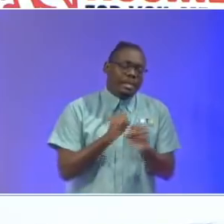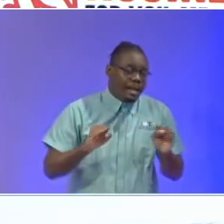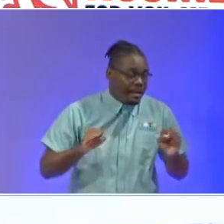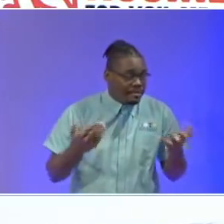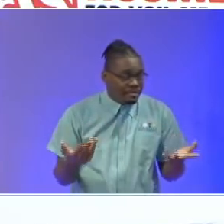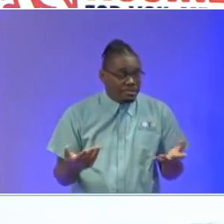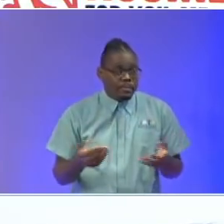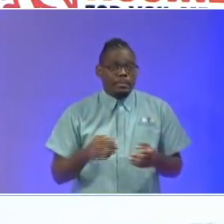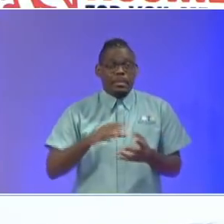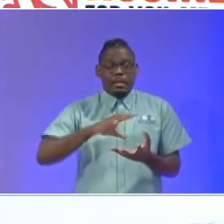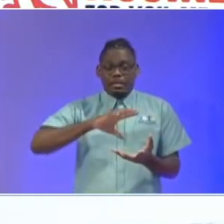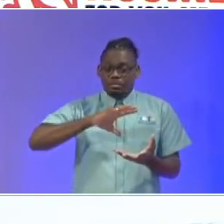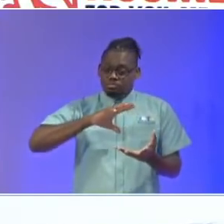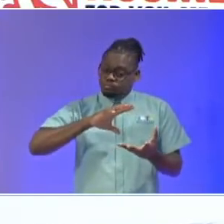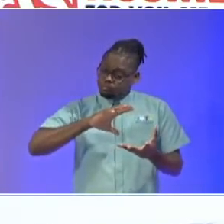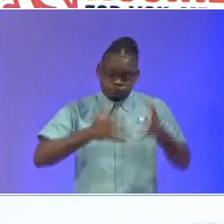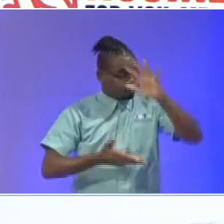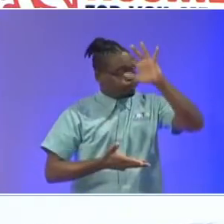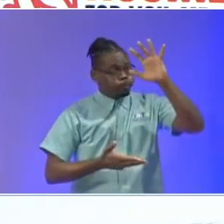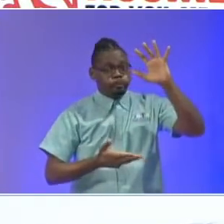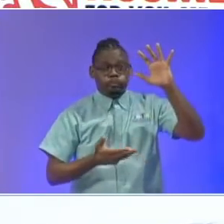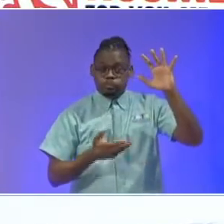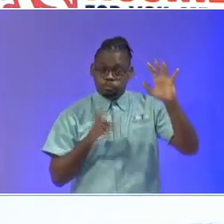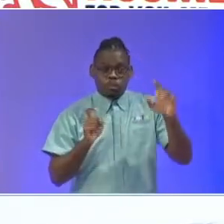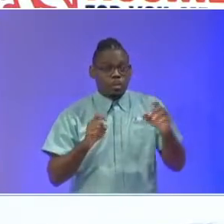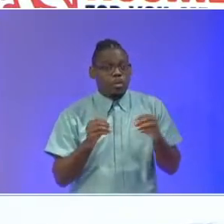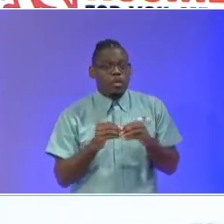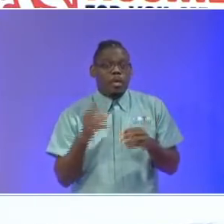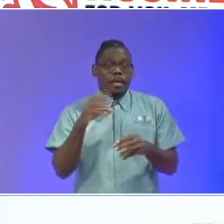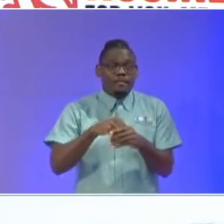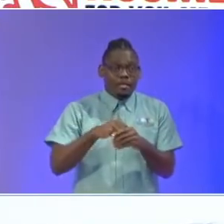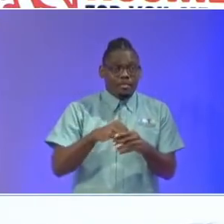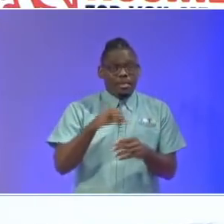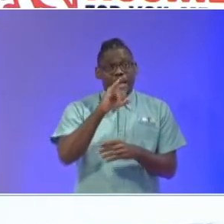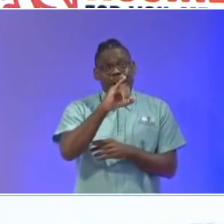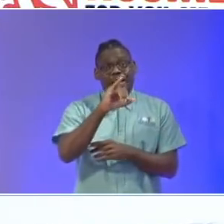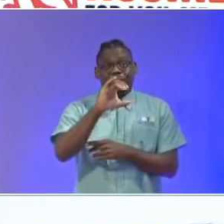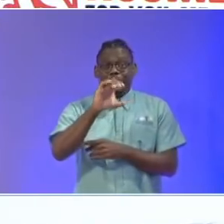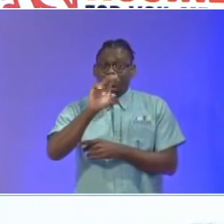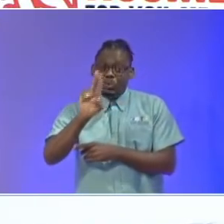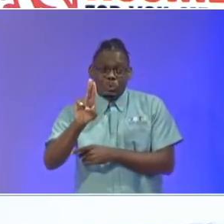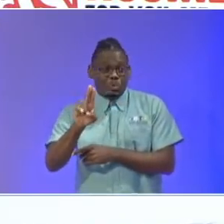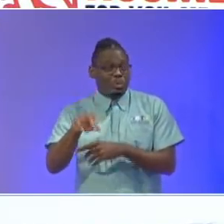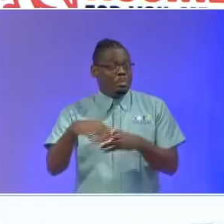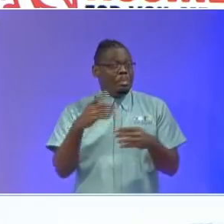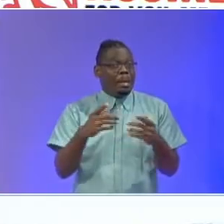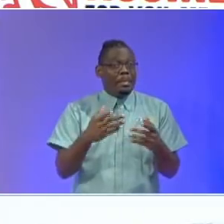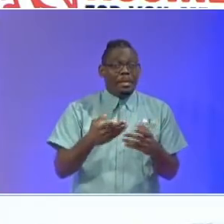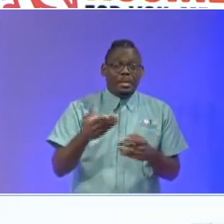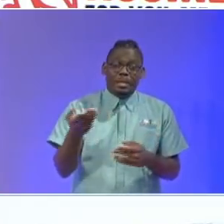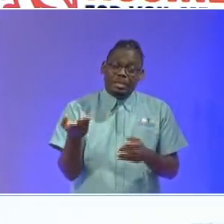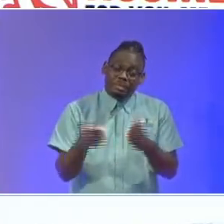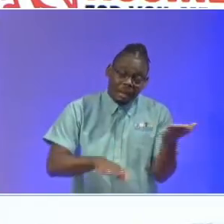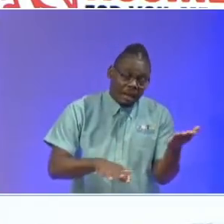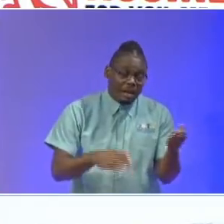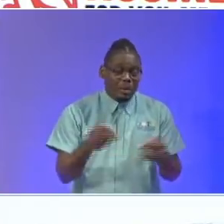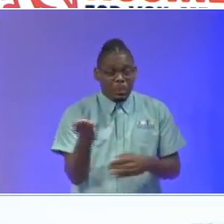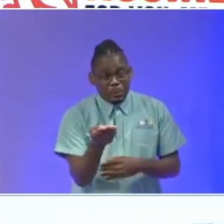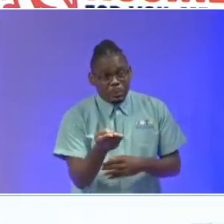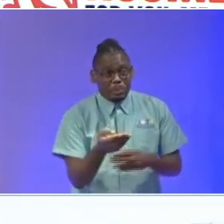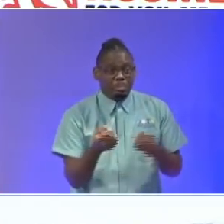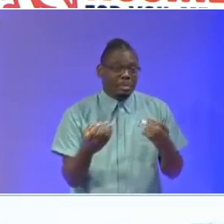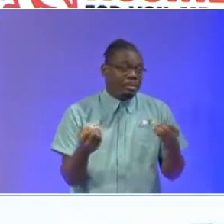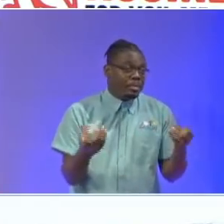ICU statistic, and it will save you from becoming a fatality statistic. I would not be commenting much on the issue